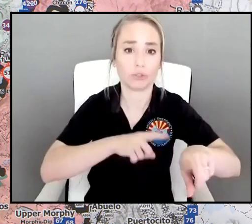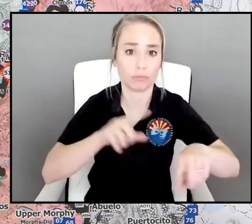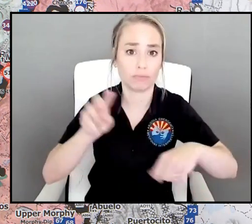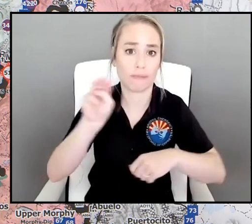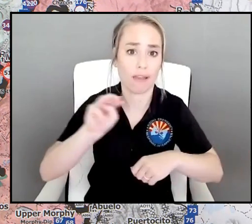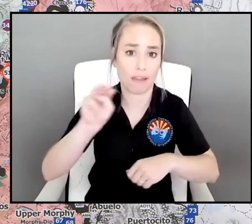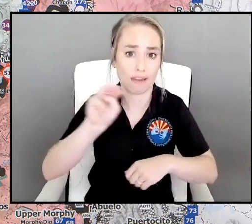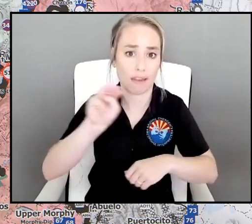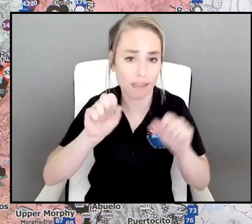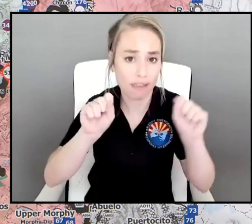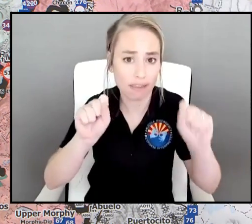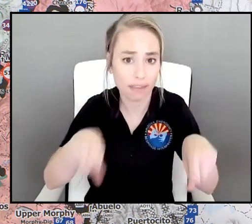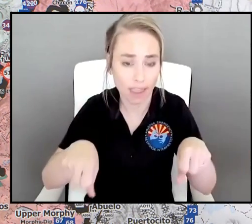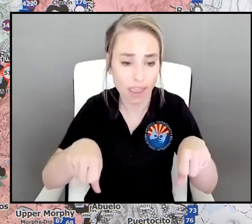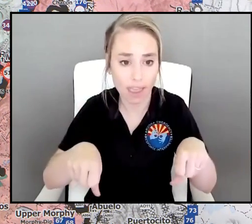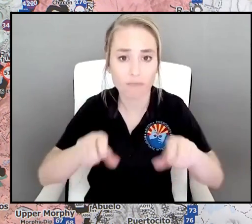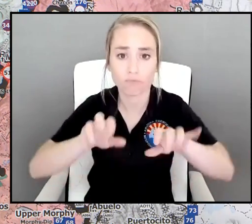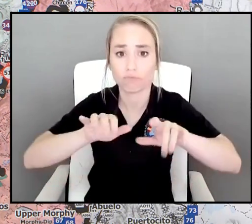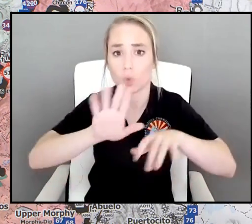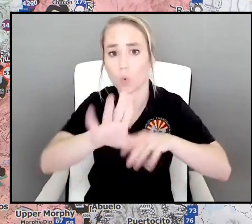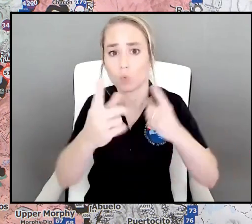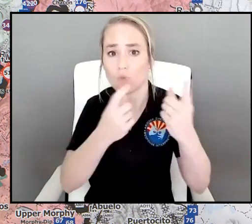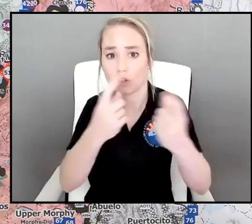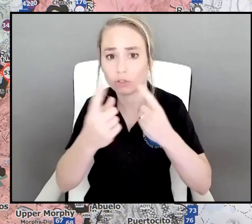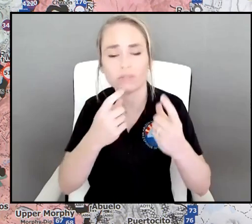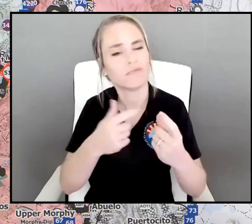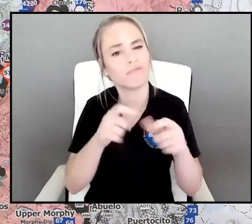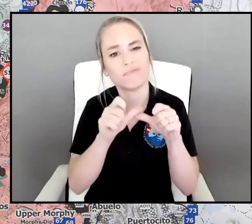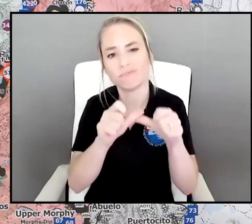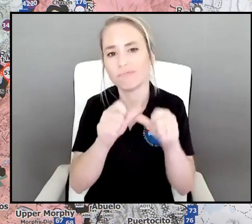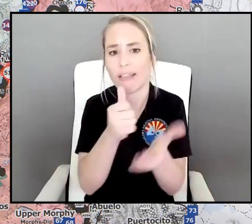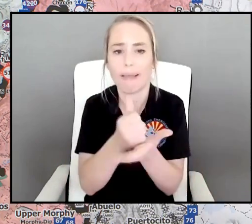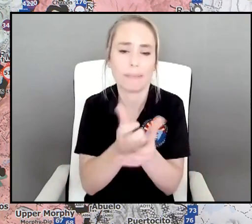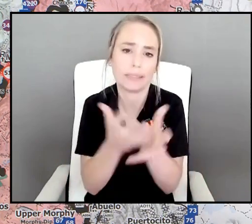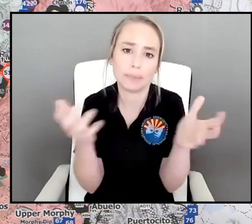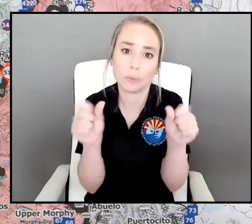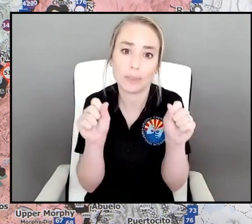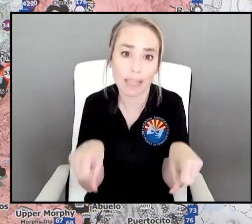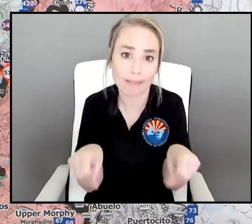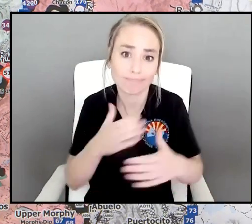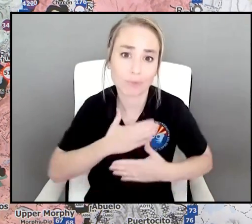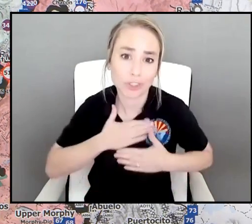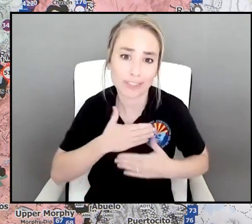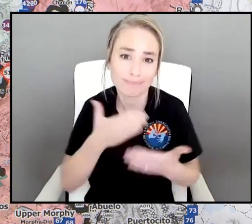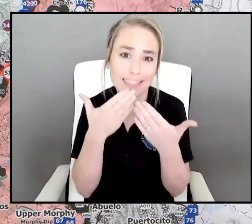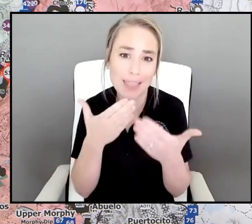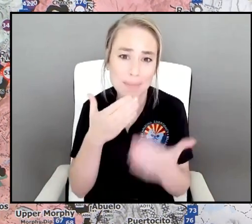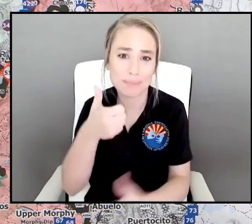We'll continue to try to serve and help out as much as we can. So appreciate it. Thank you.